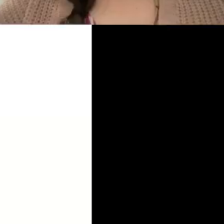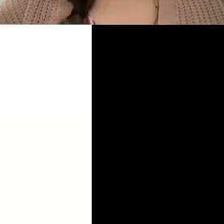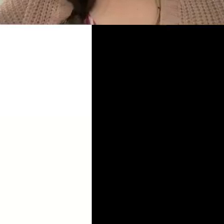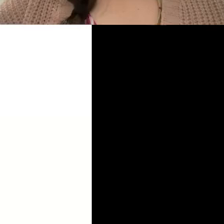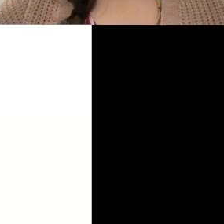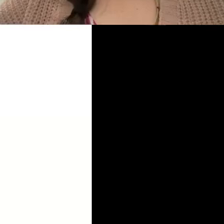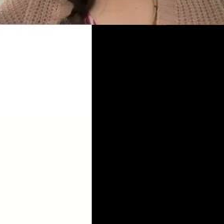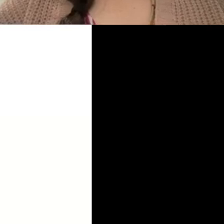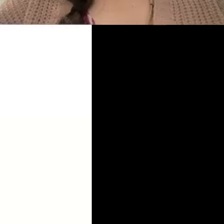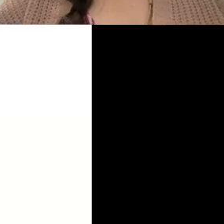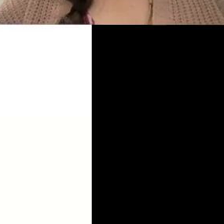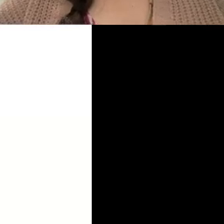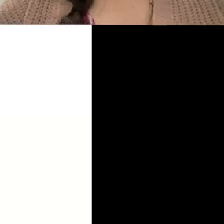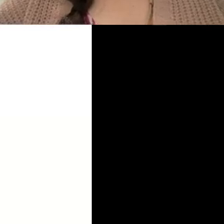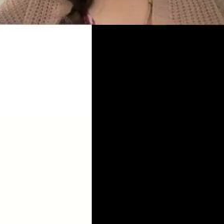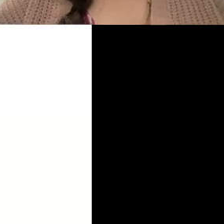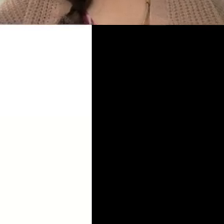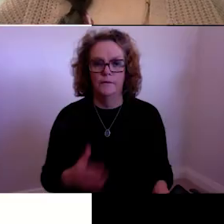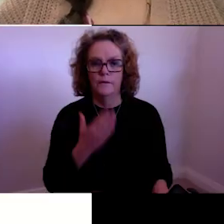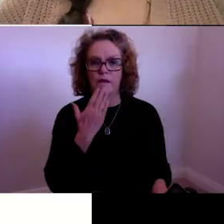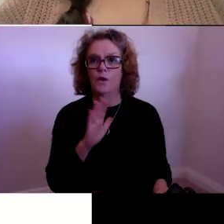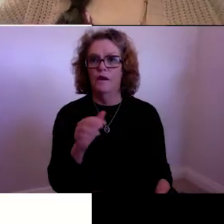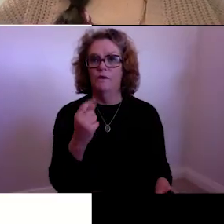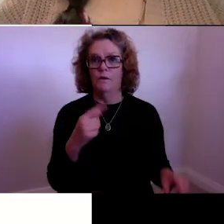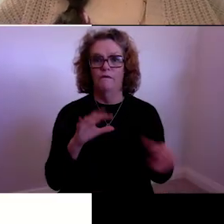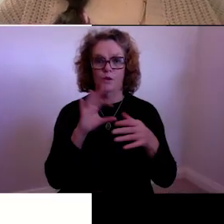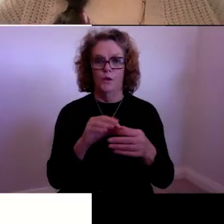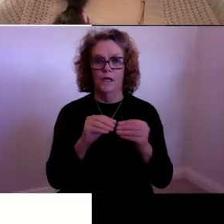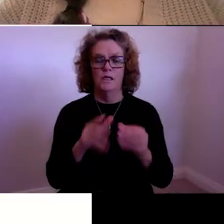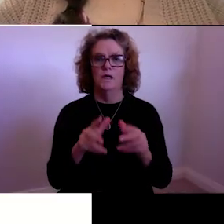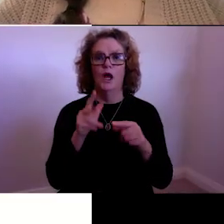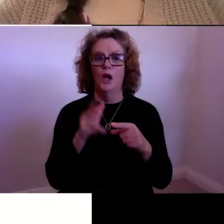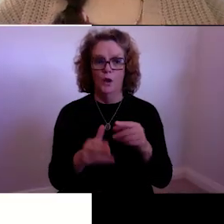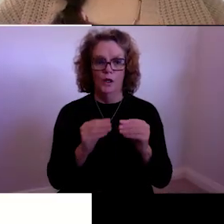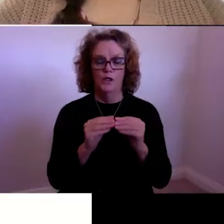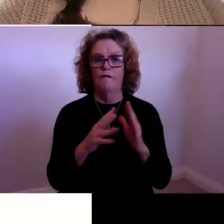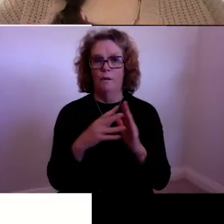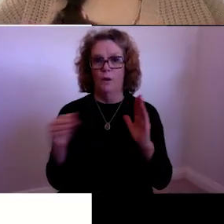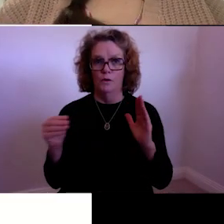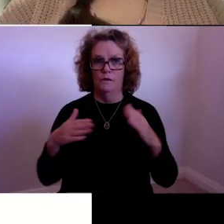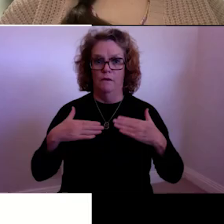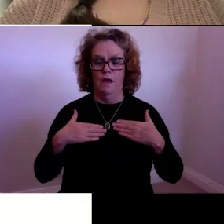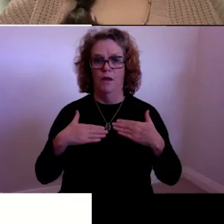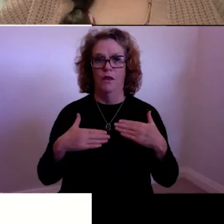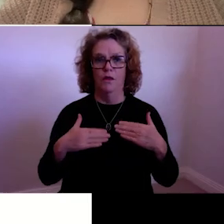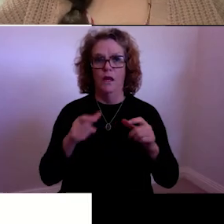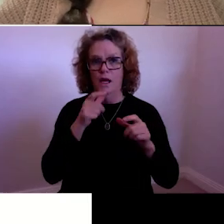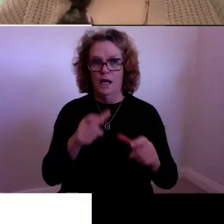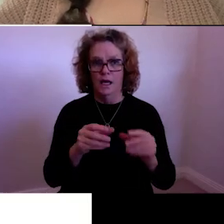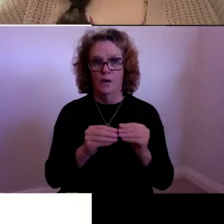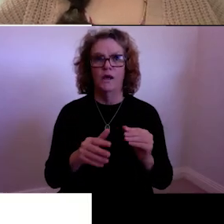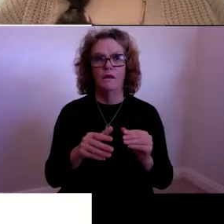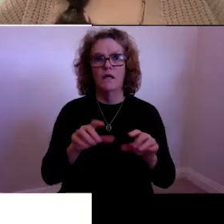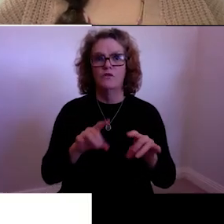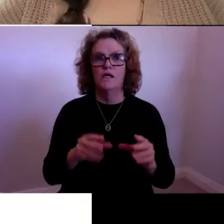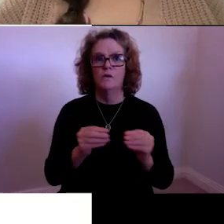Thank you everyone for joining us at the launch of the Models of Healthcare for Australians with Intellectual Disability report. I'm Ali,